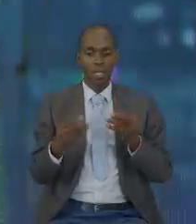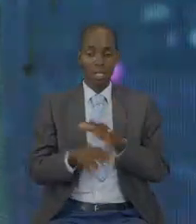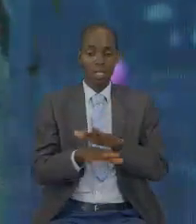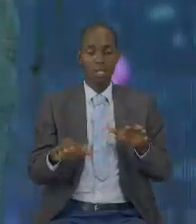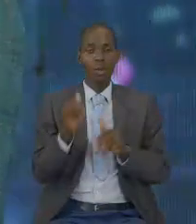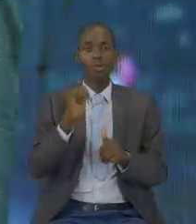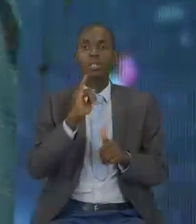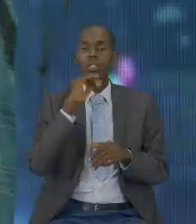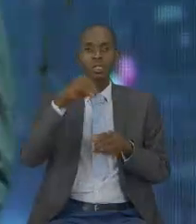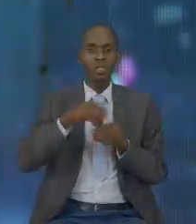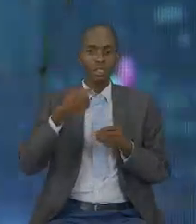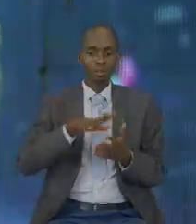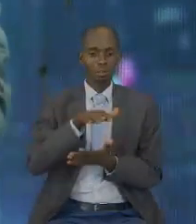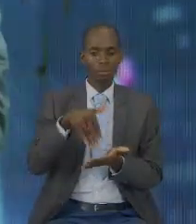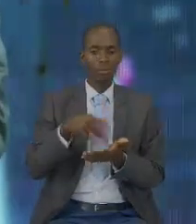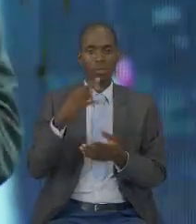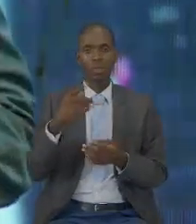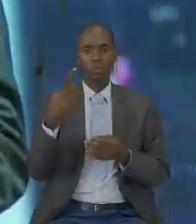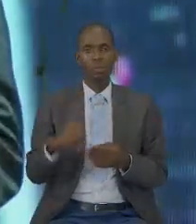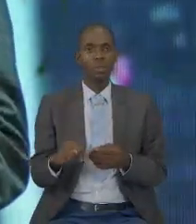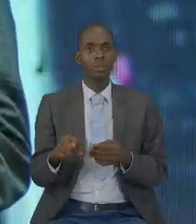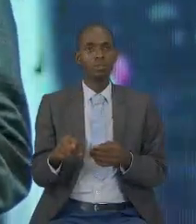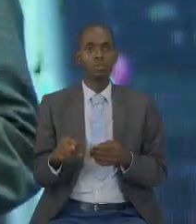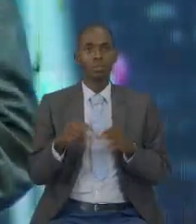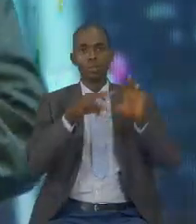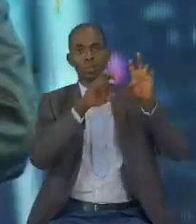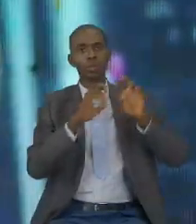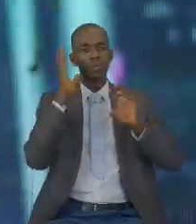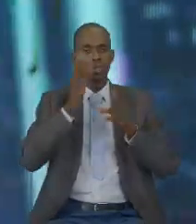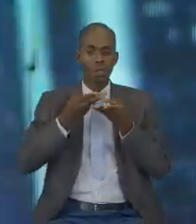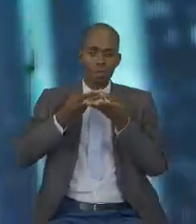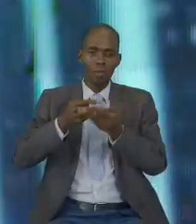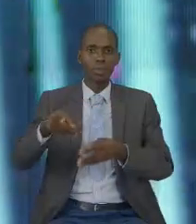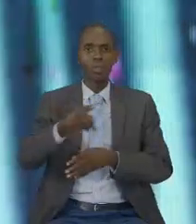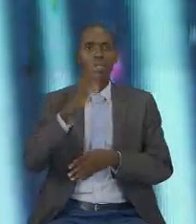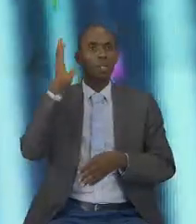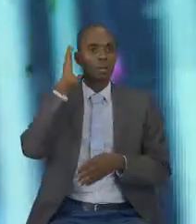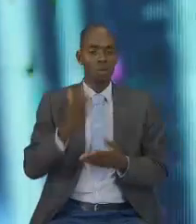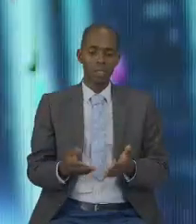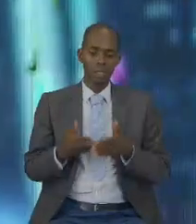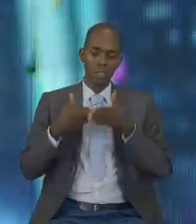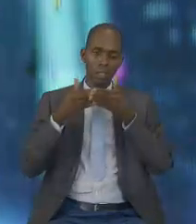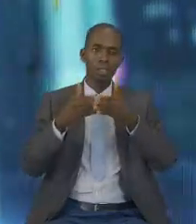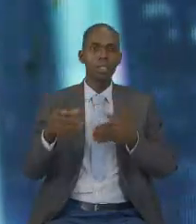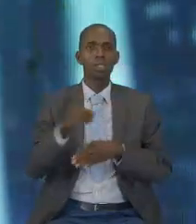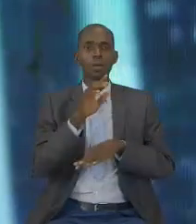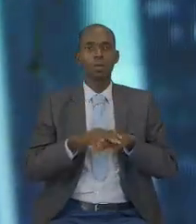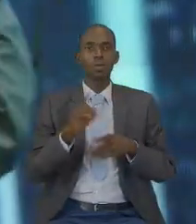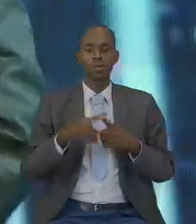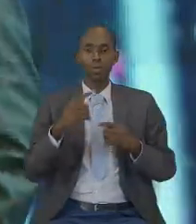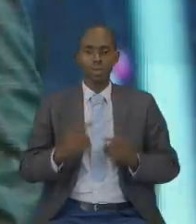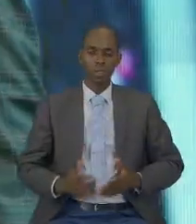the midst of the throne shall feed them, and shall lead them unto the living fountains